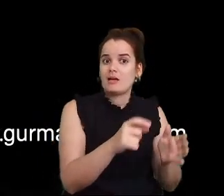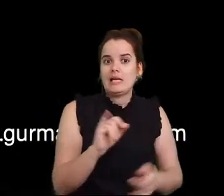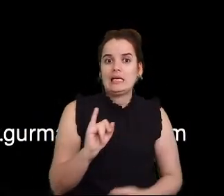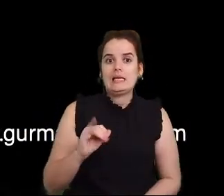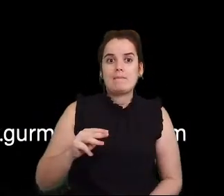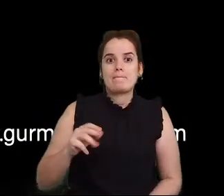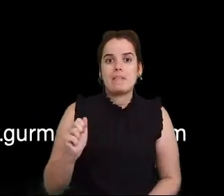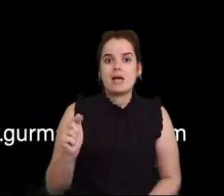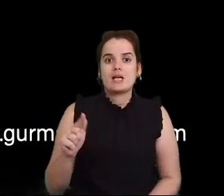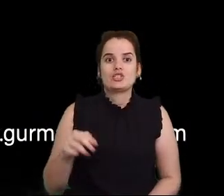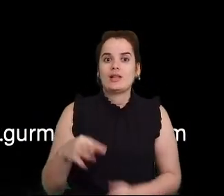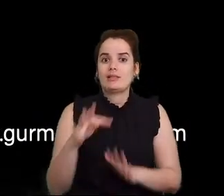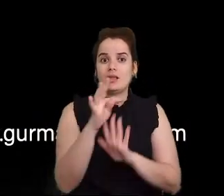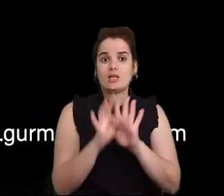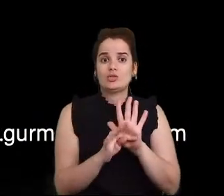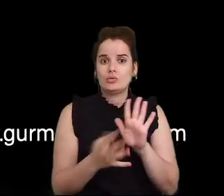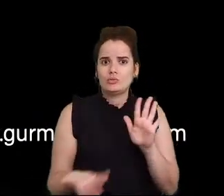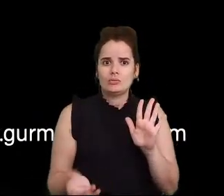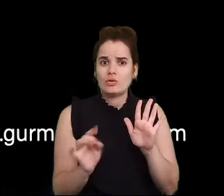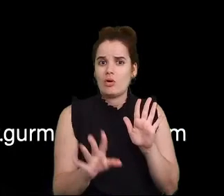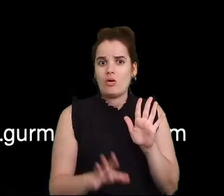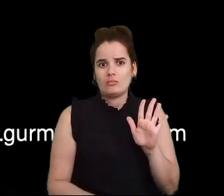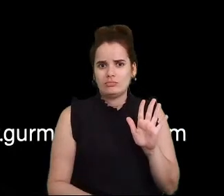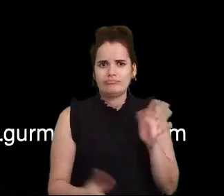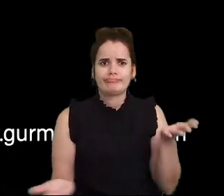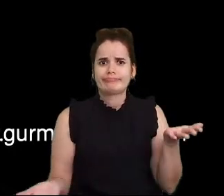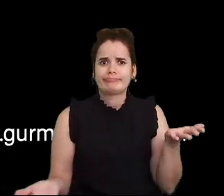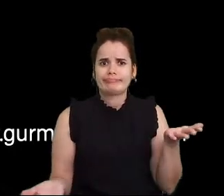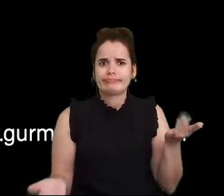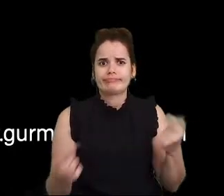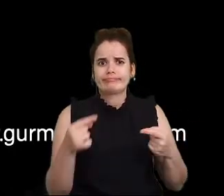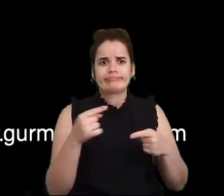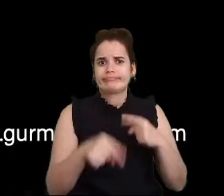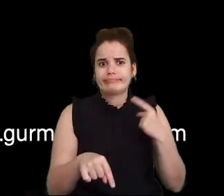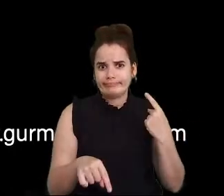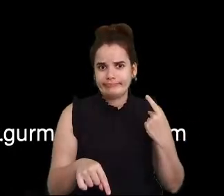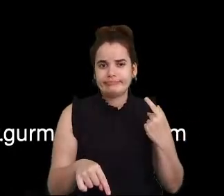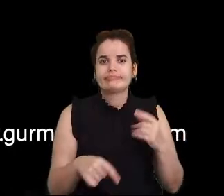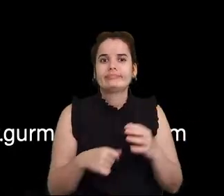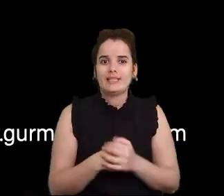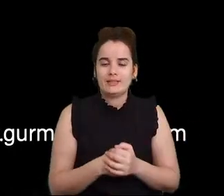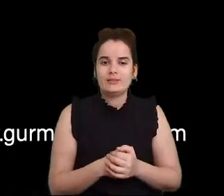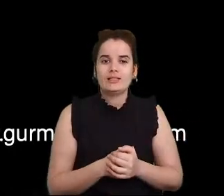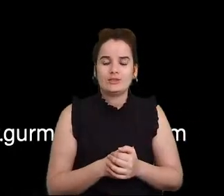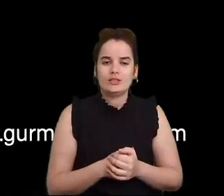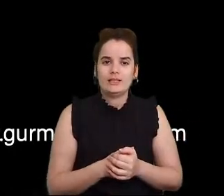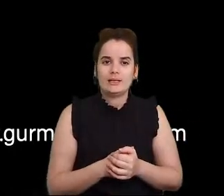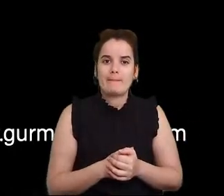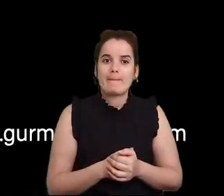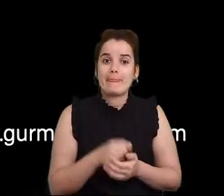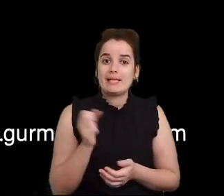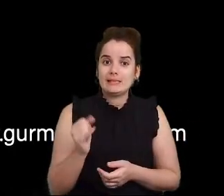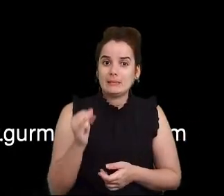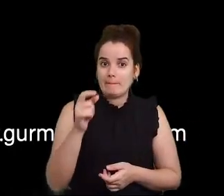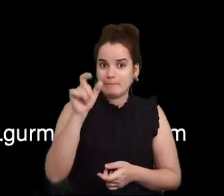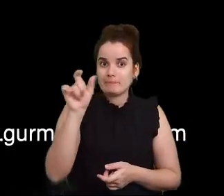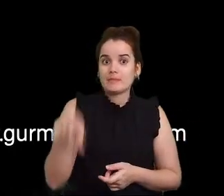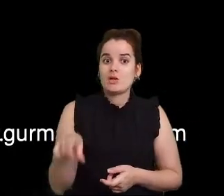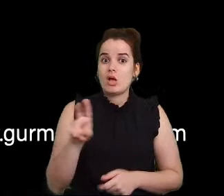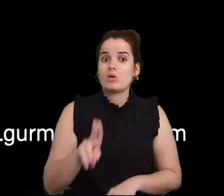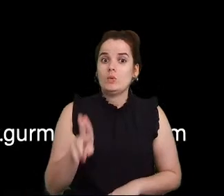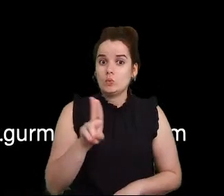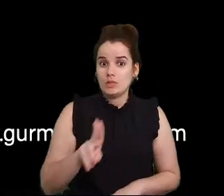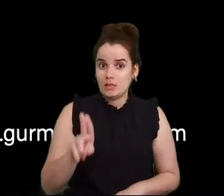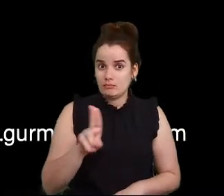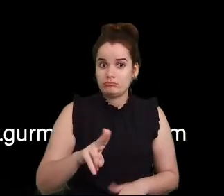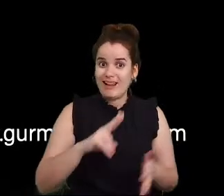charts and all the information that they would provide, someone who uses a screen reader will not be able